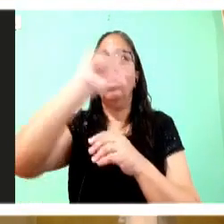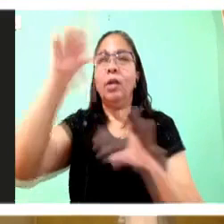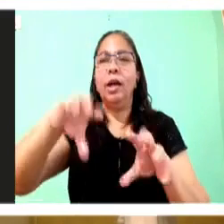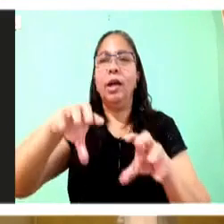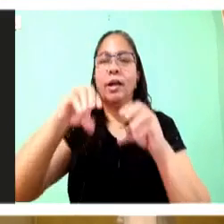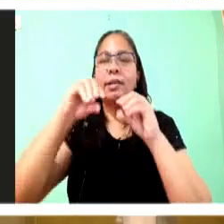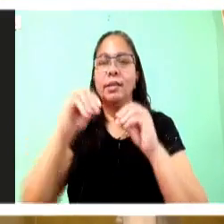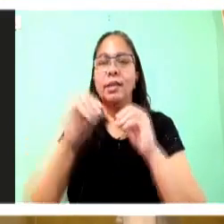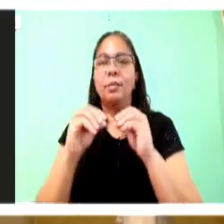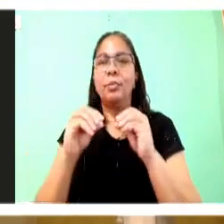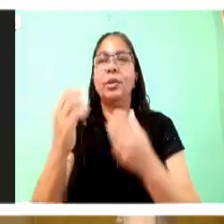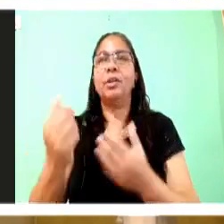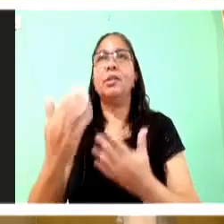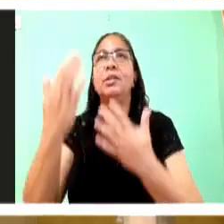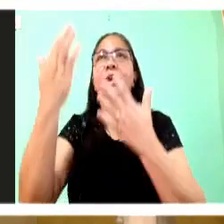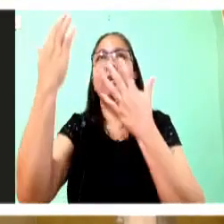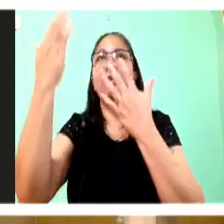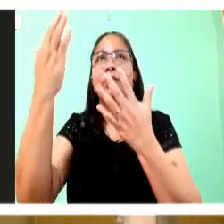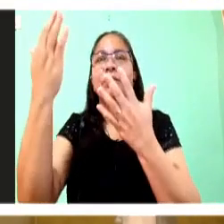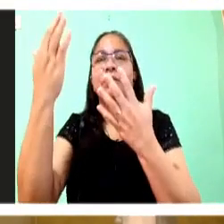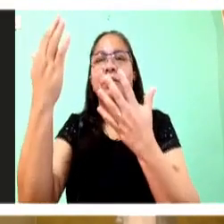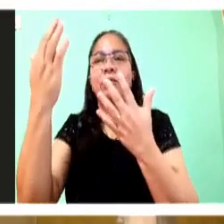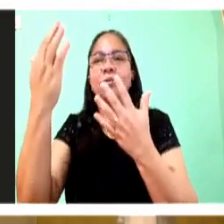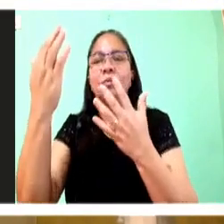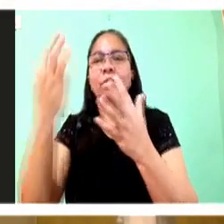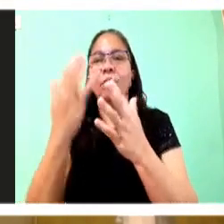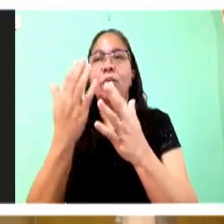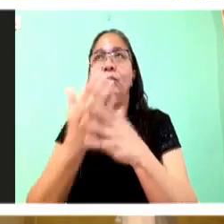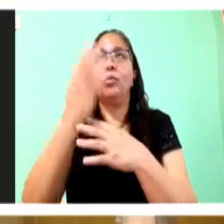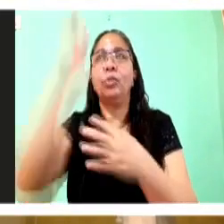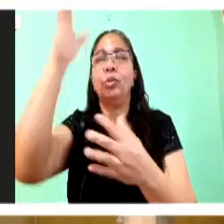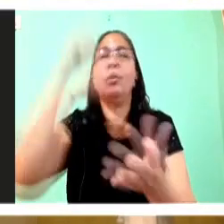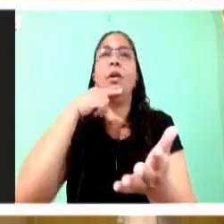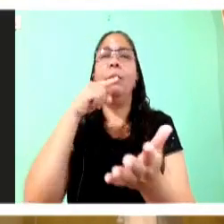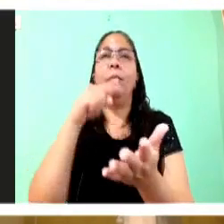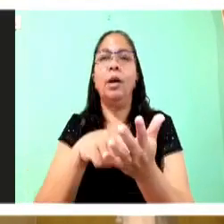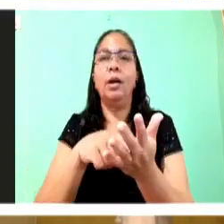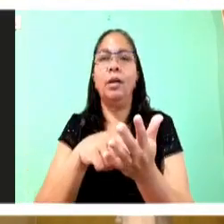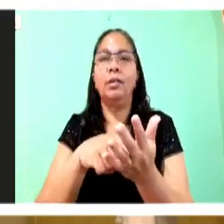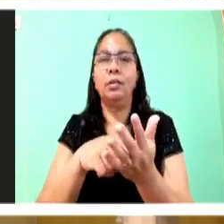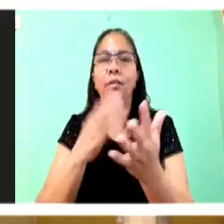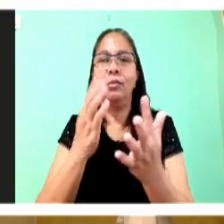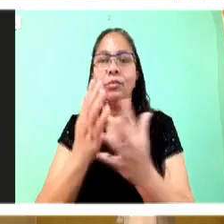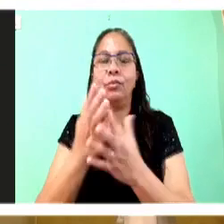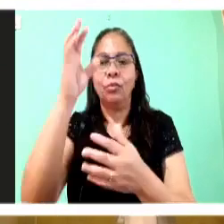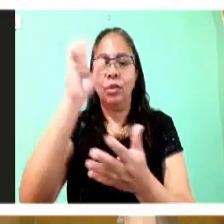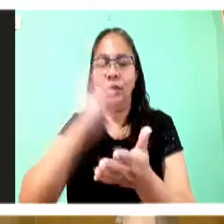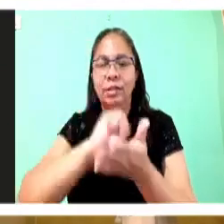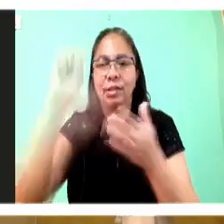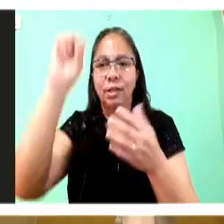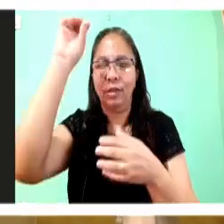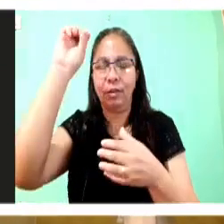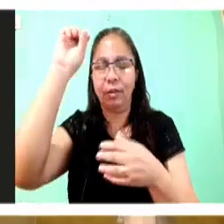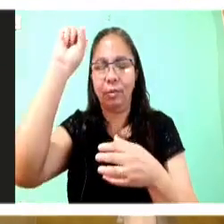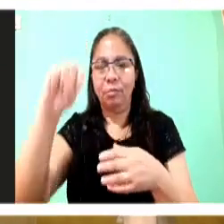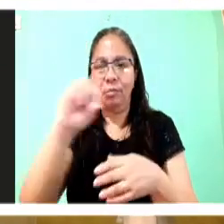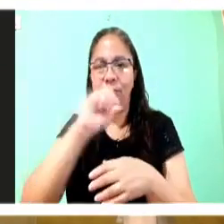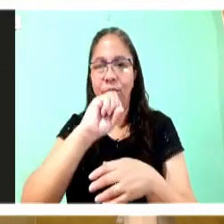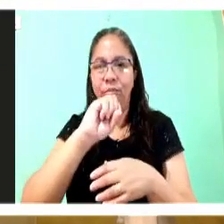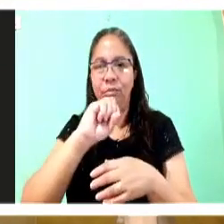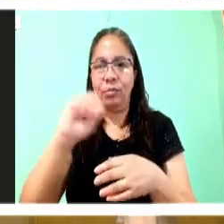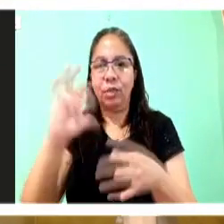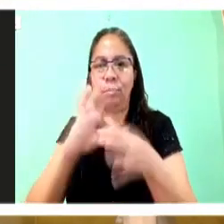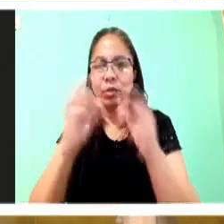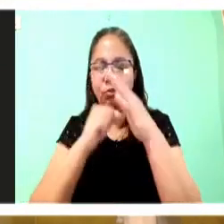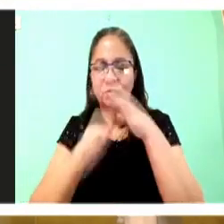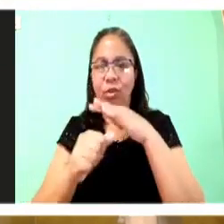the sacrifices instituted by your commands, and through the sacred mysteries, which we celebrate